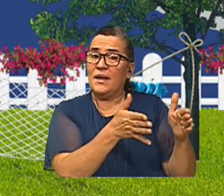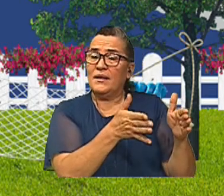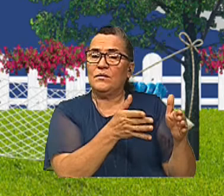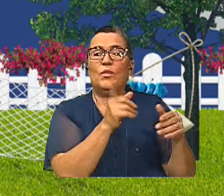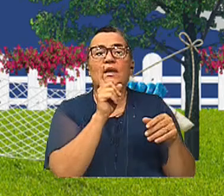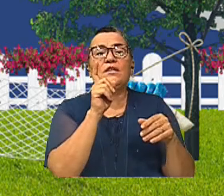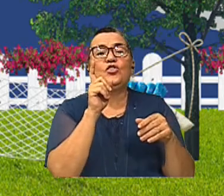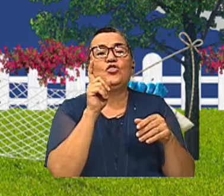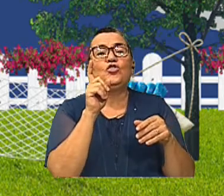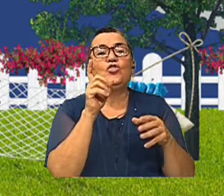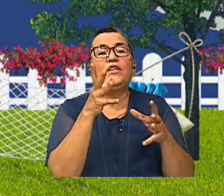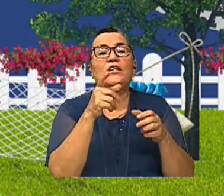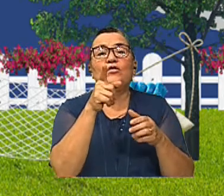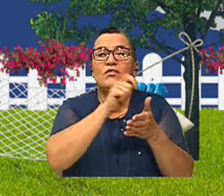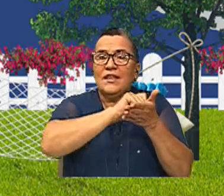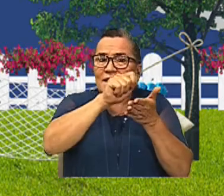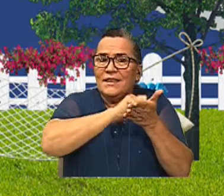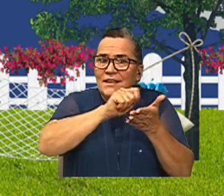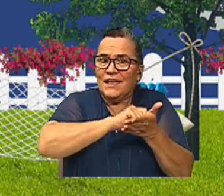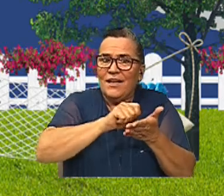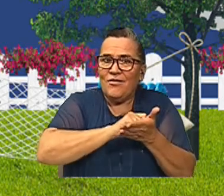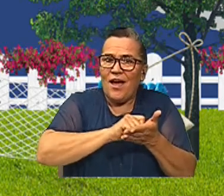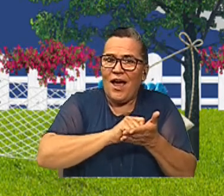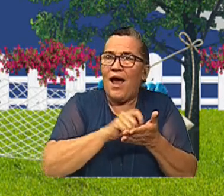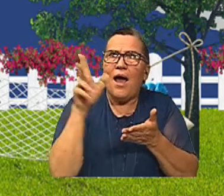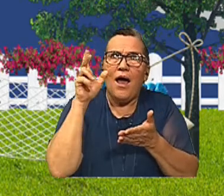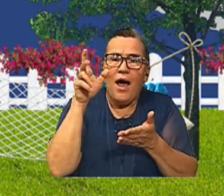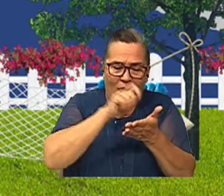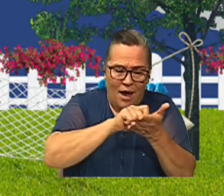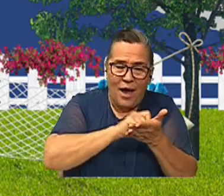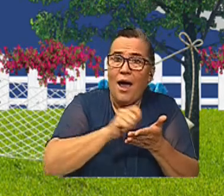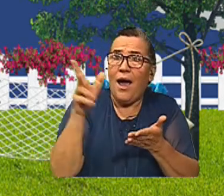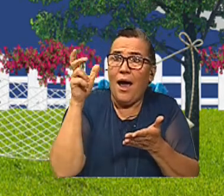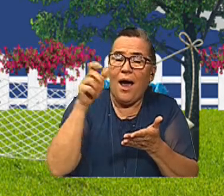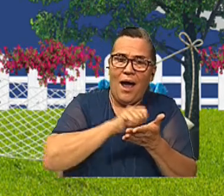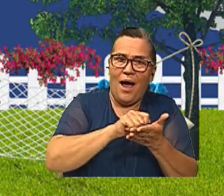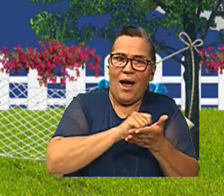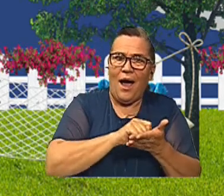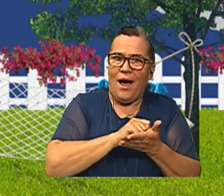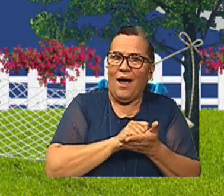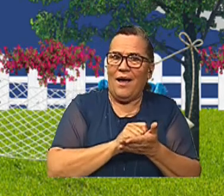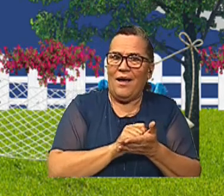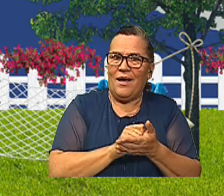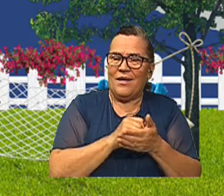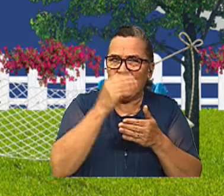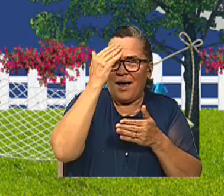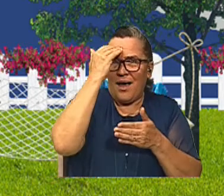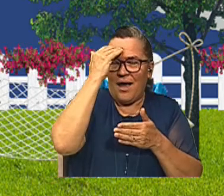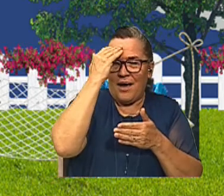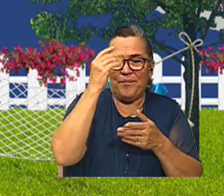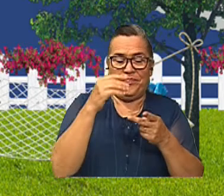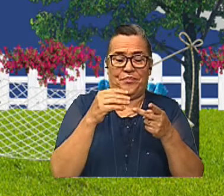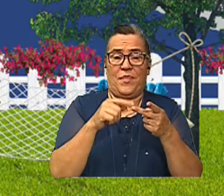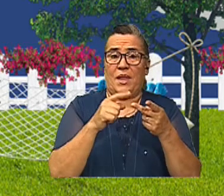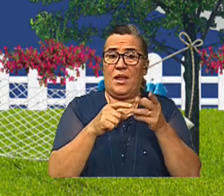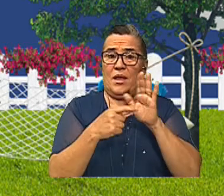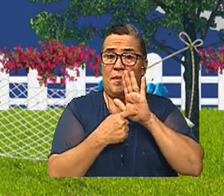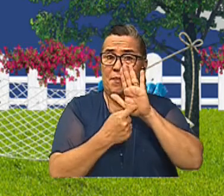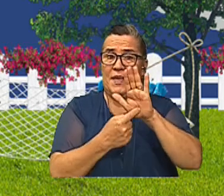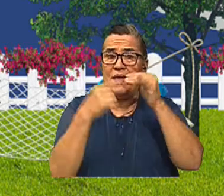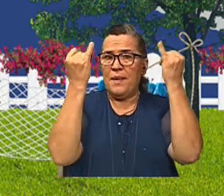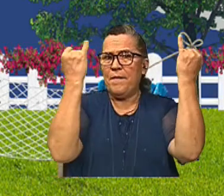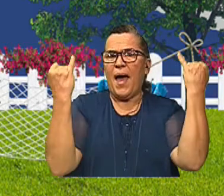want you to take notes, of course. I want you to take notes at home. So I'm going to present the